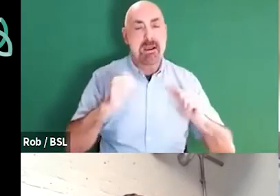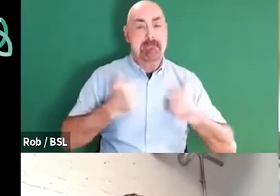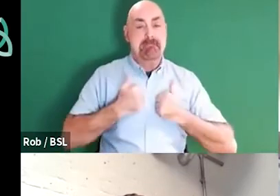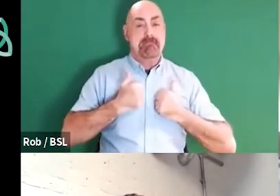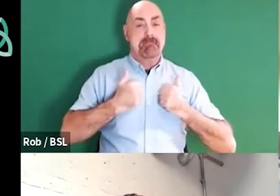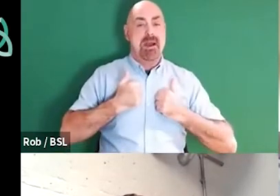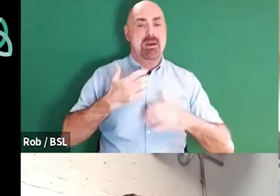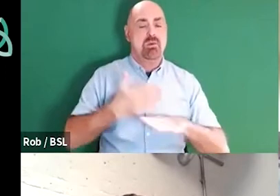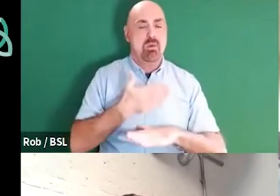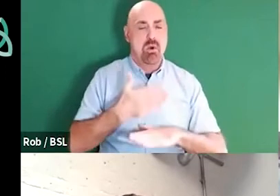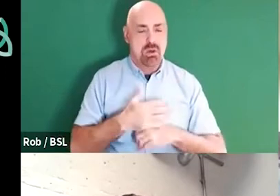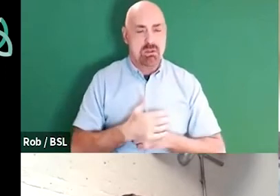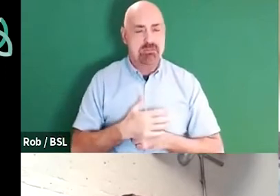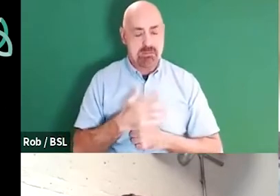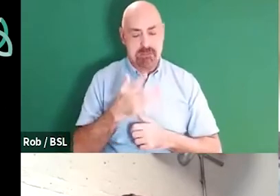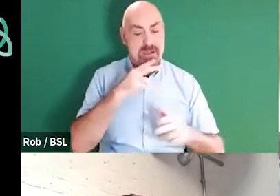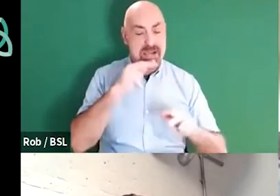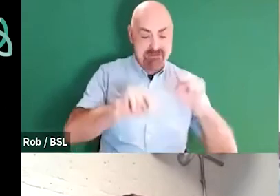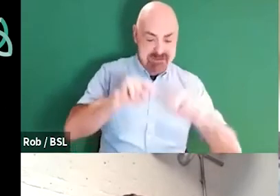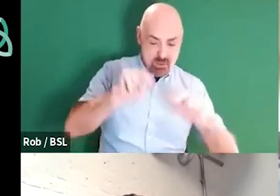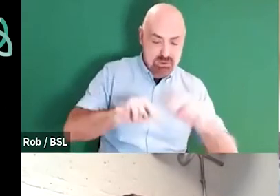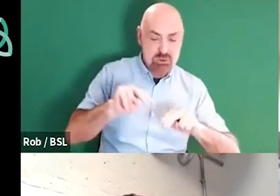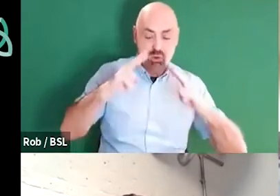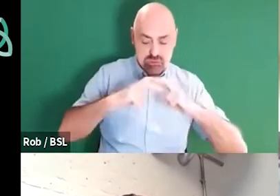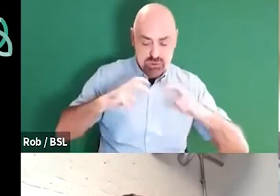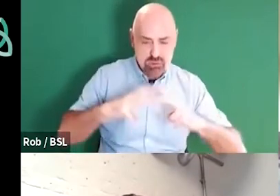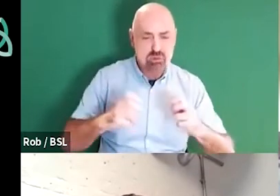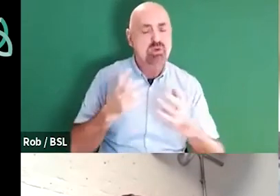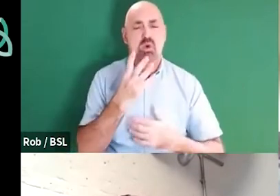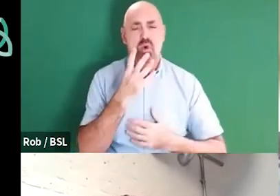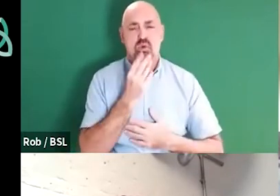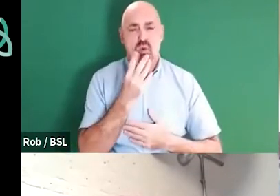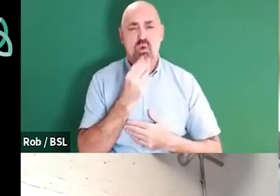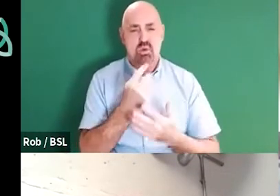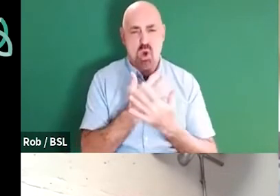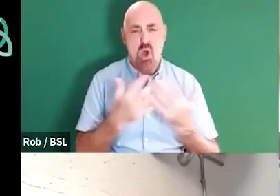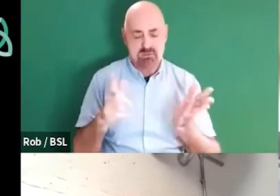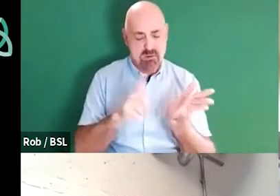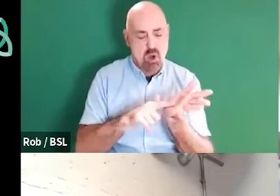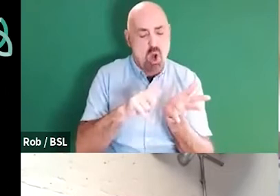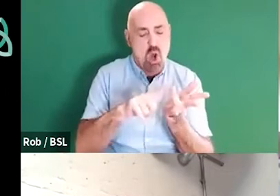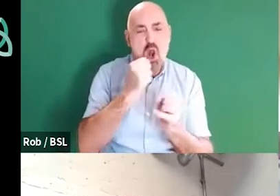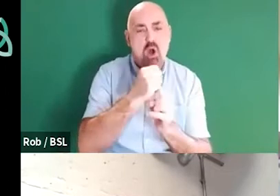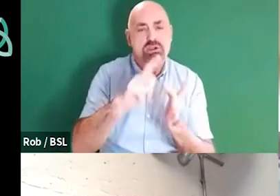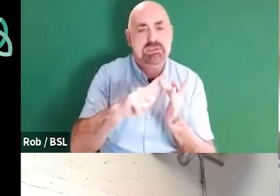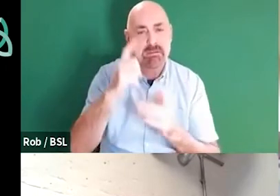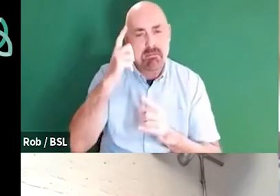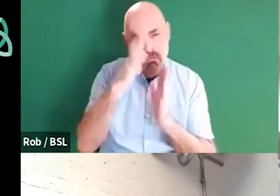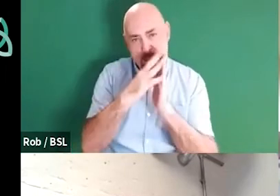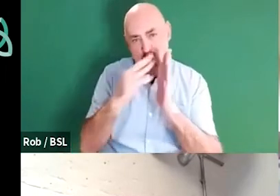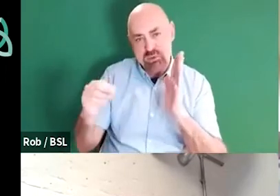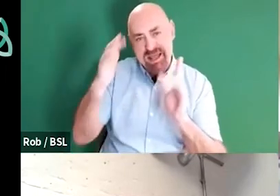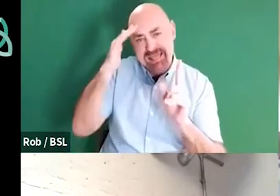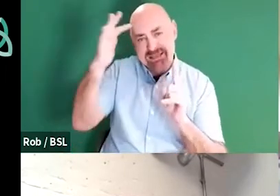work as an evaluator and as a researcher, I've done lots of work around using logic models, theory of change,